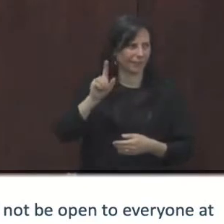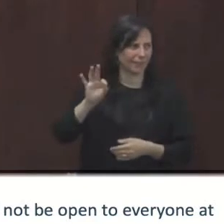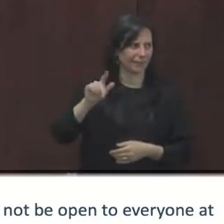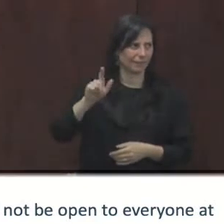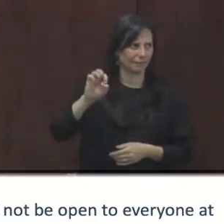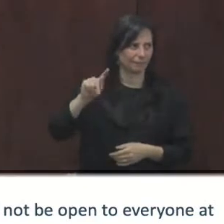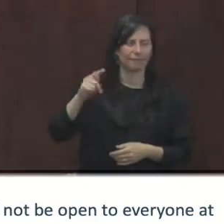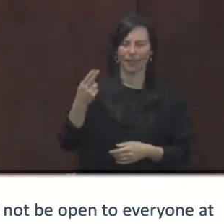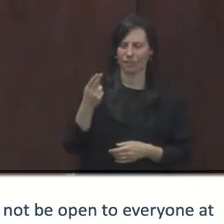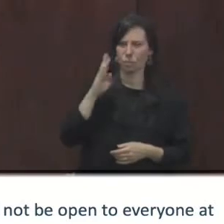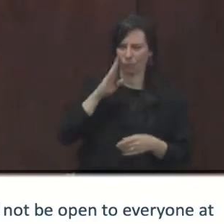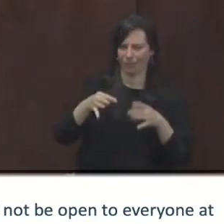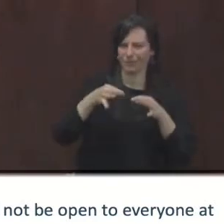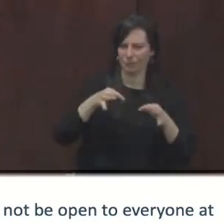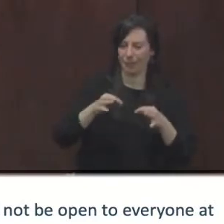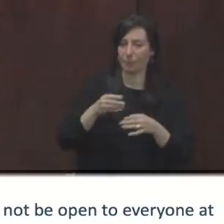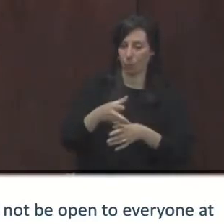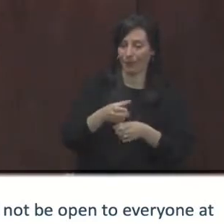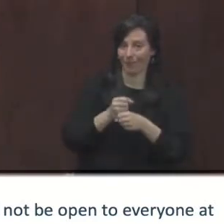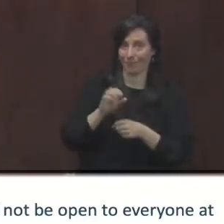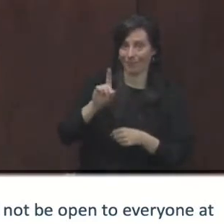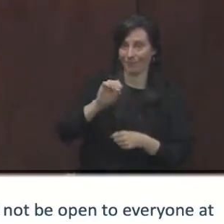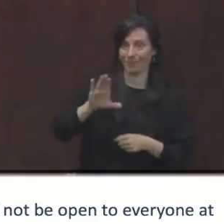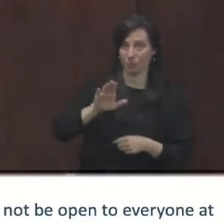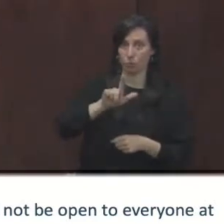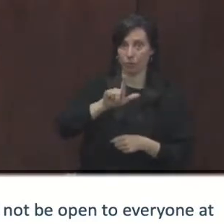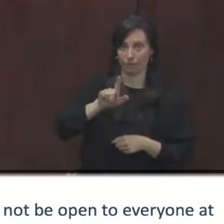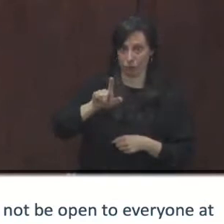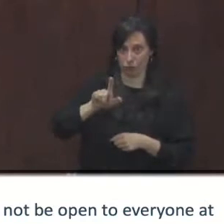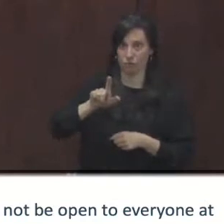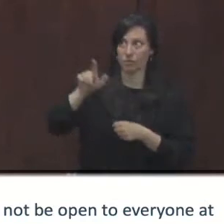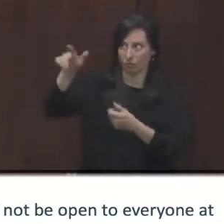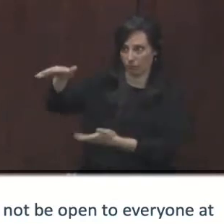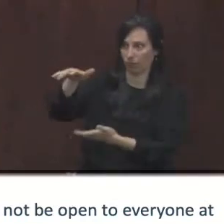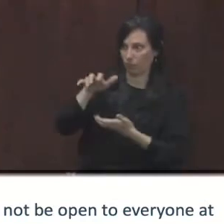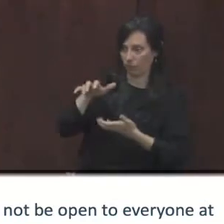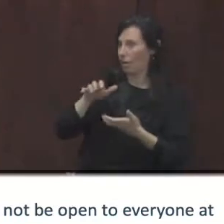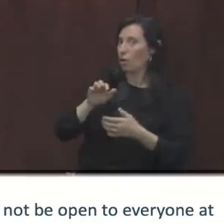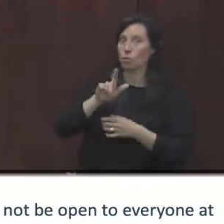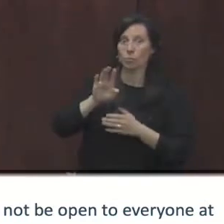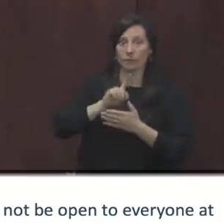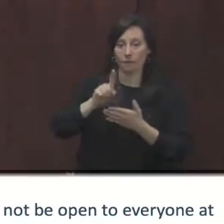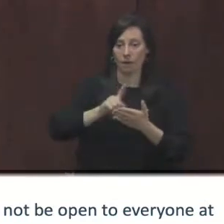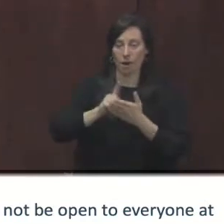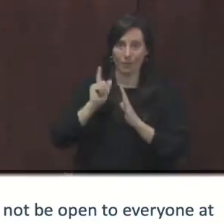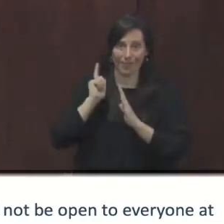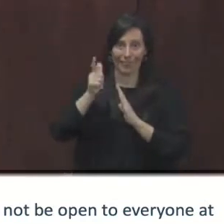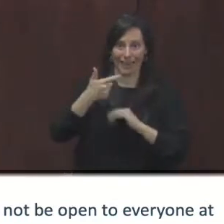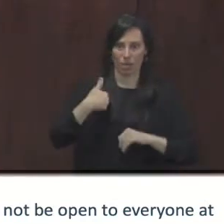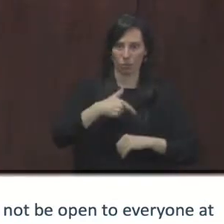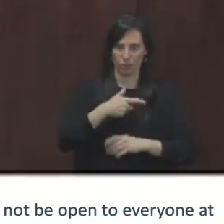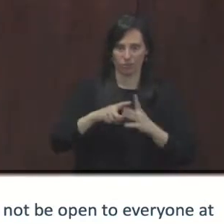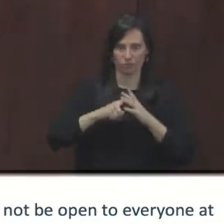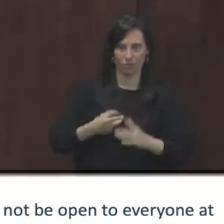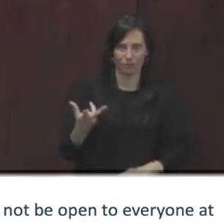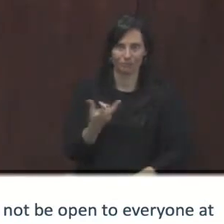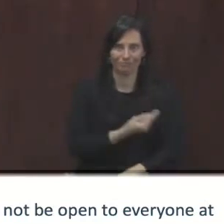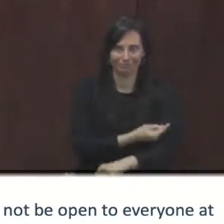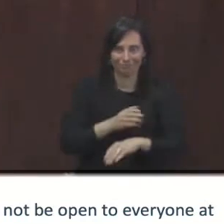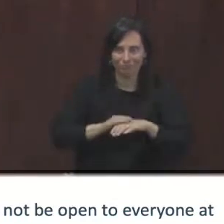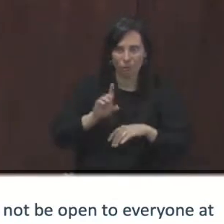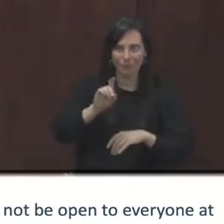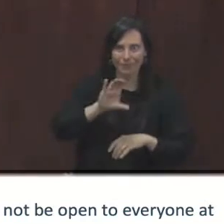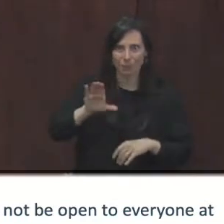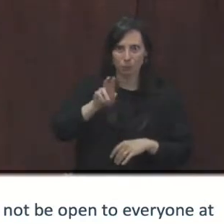received that December 21st, and we're able to turn that around in 24 hours and start vaccinating people on the 22nd. So just an